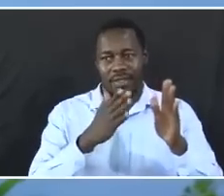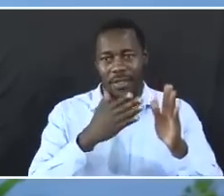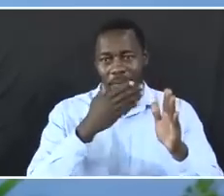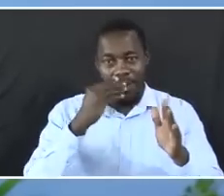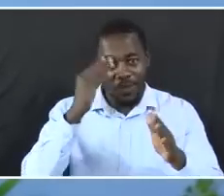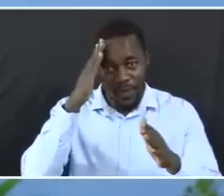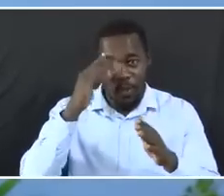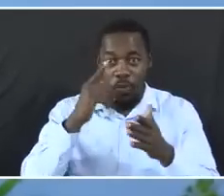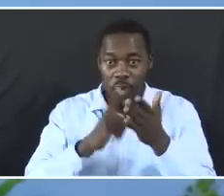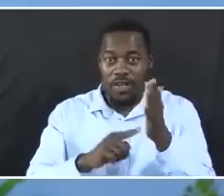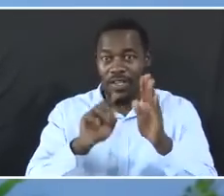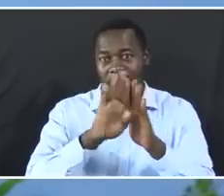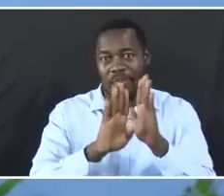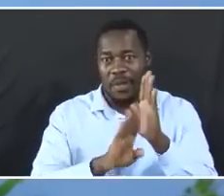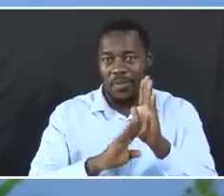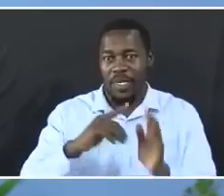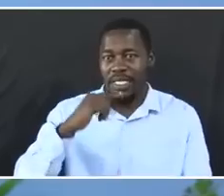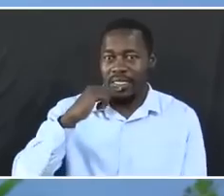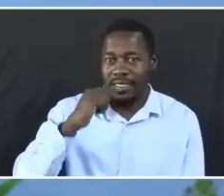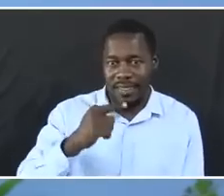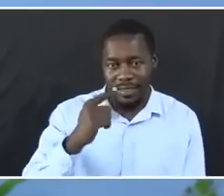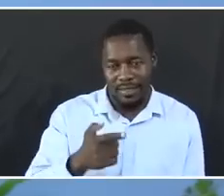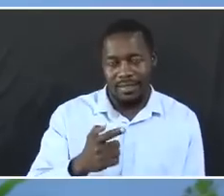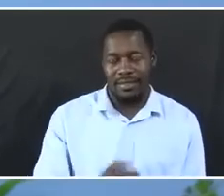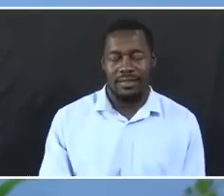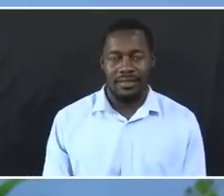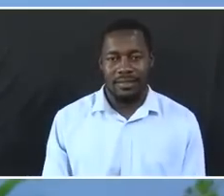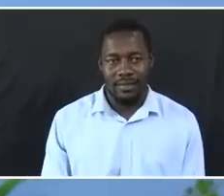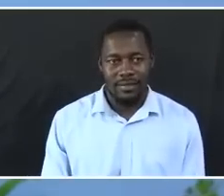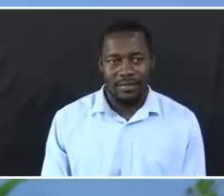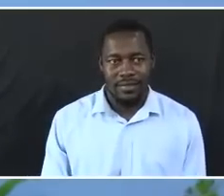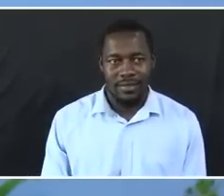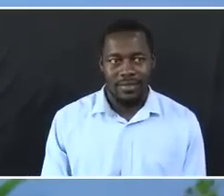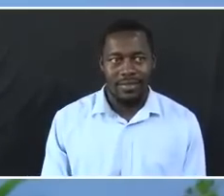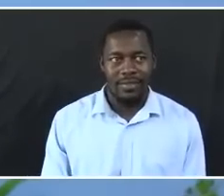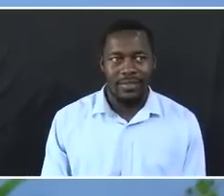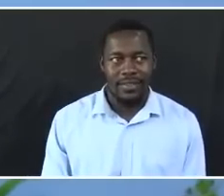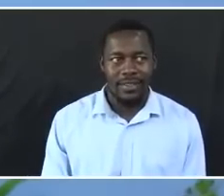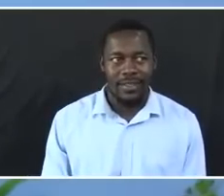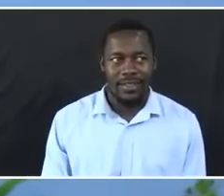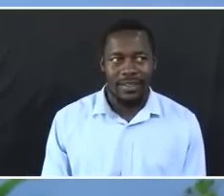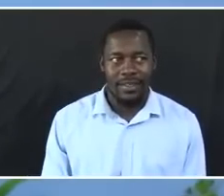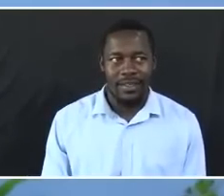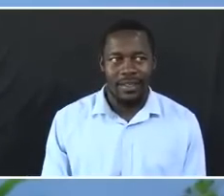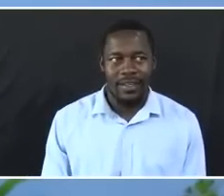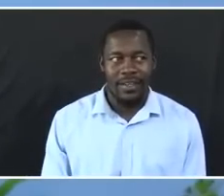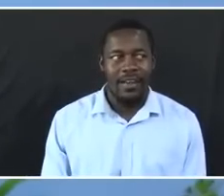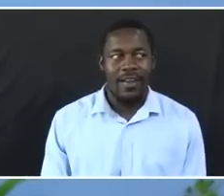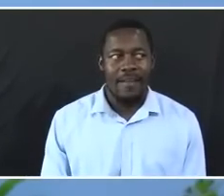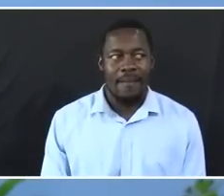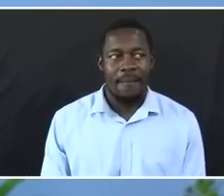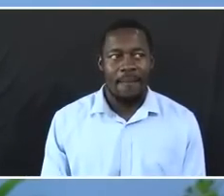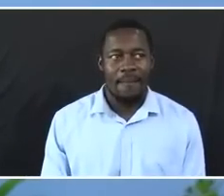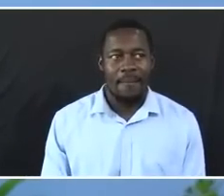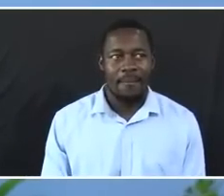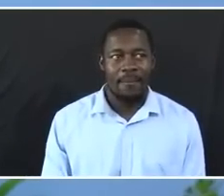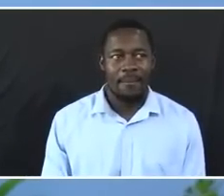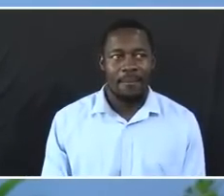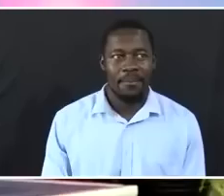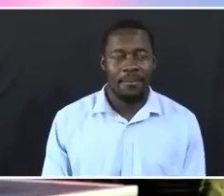Is divorce in the Bible in the first place is what we need to ask. And I know we've always clinged to